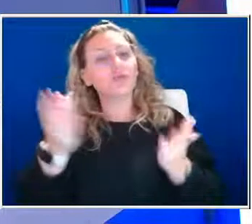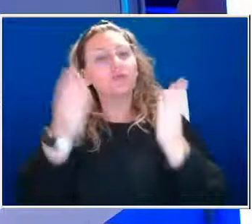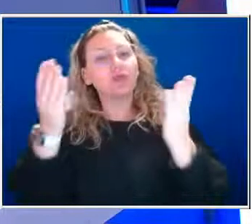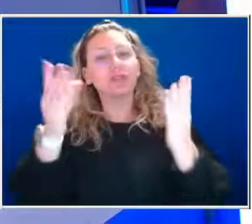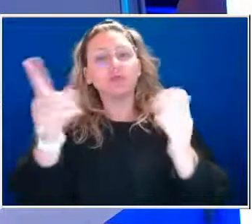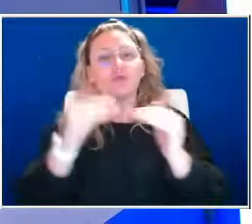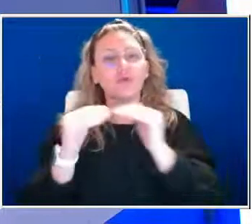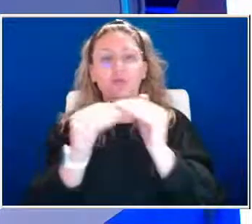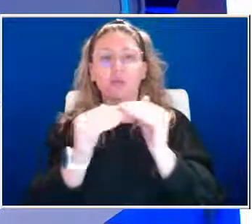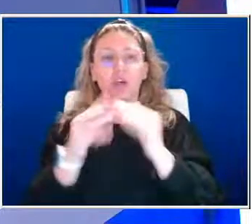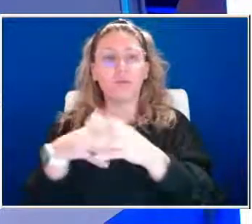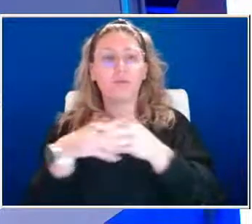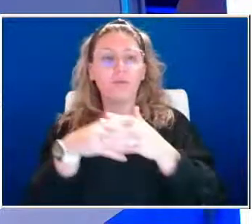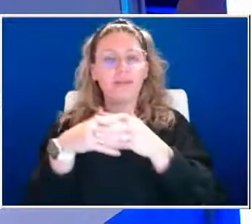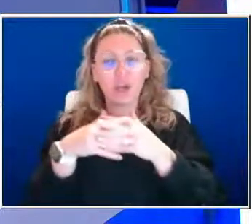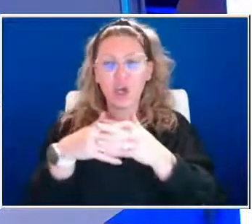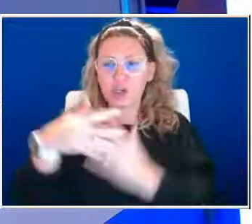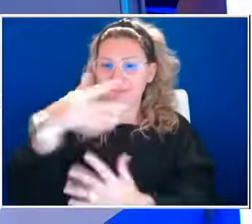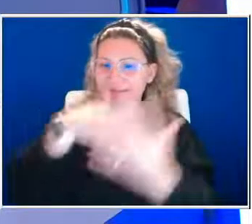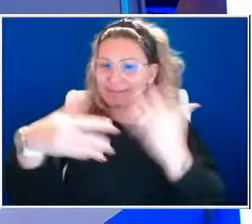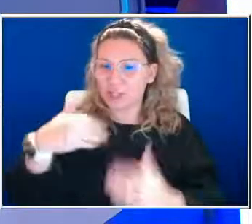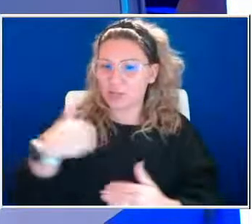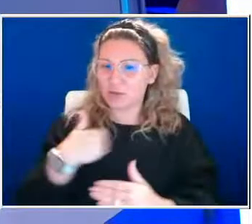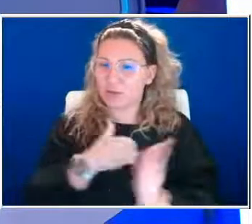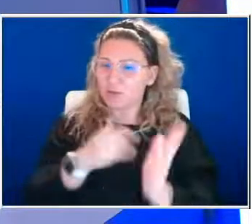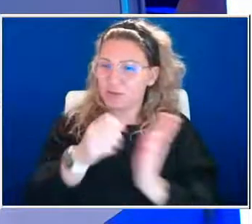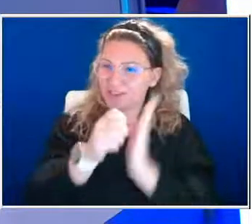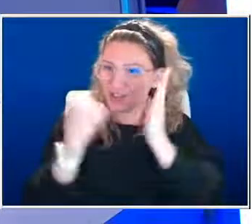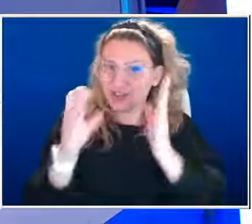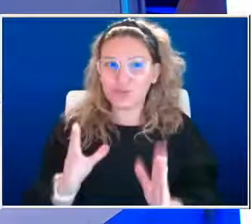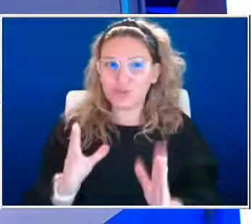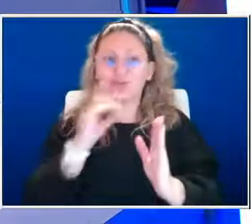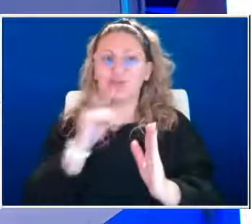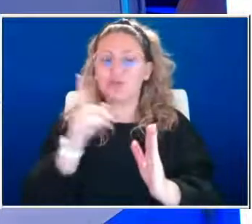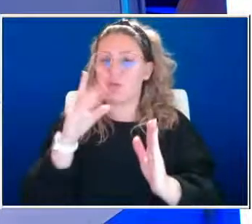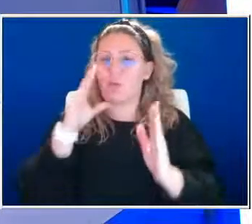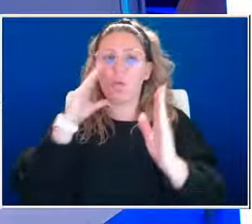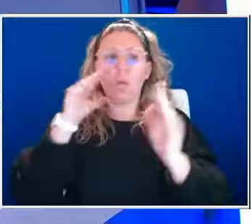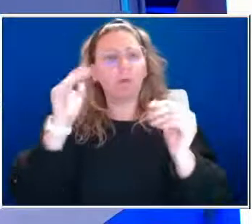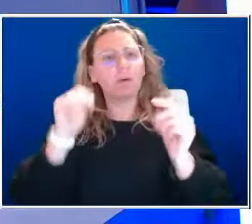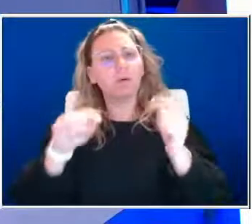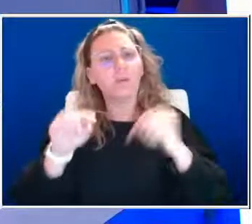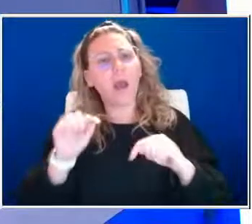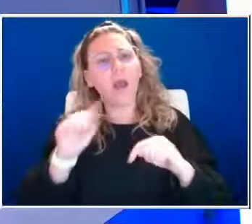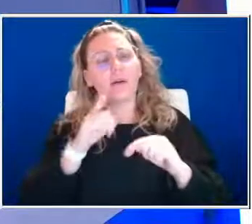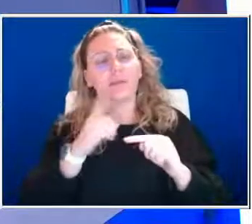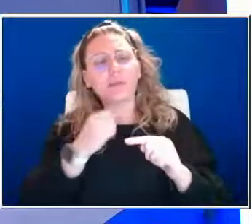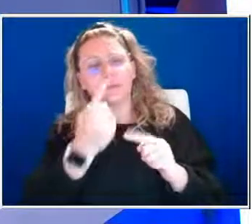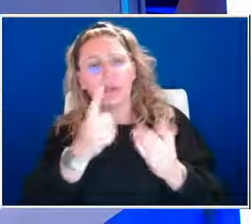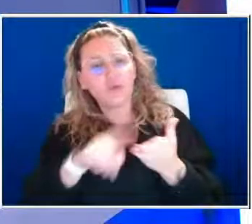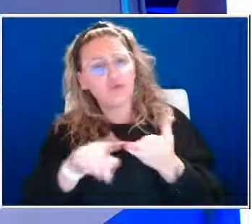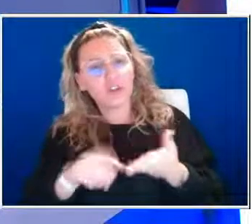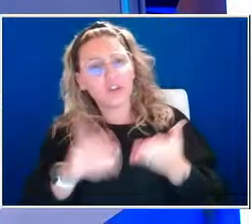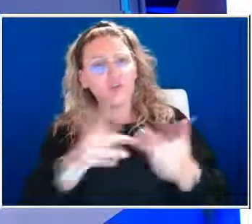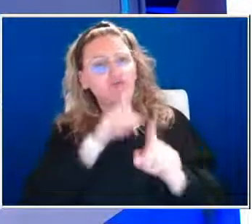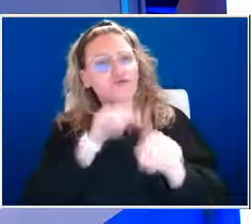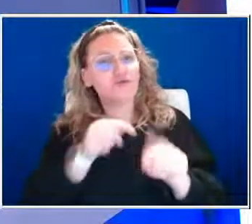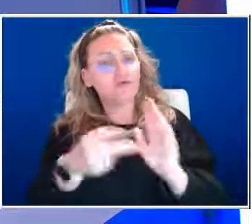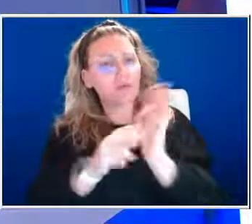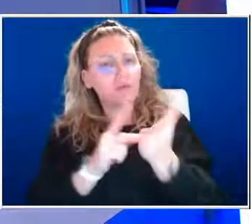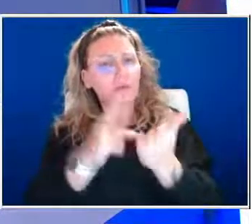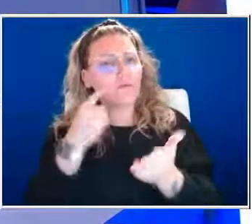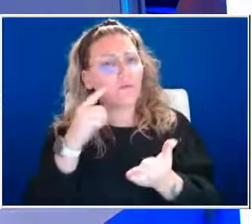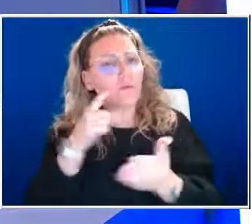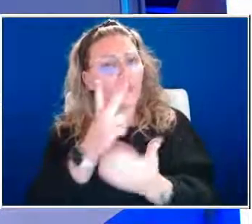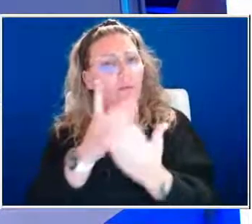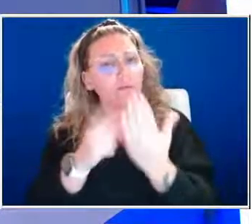Breast Surgeons before, and you're hoping to go back. But can you tell us what this research and results will ultimately mean for patients?